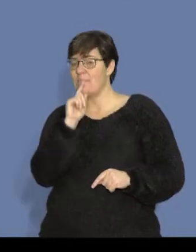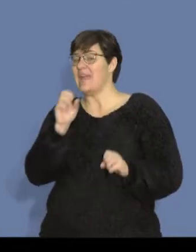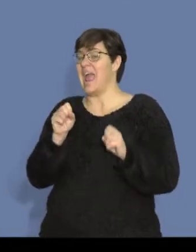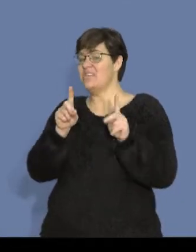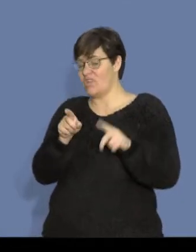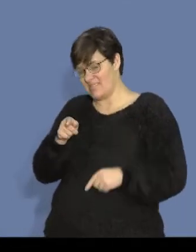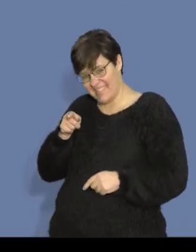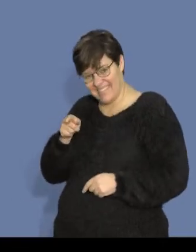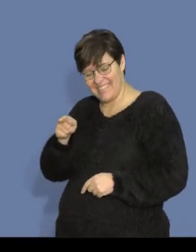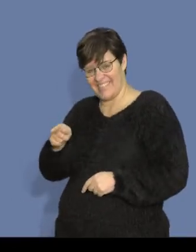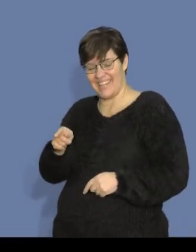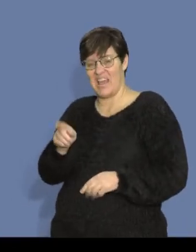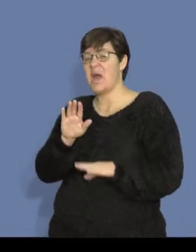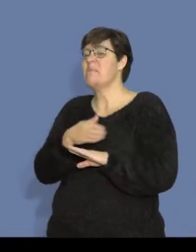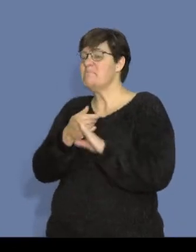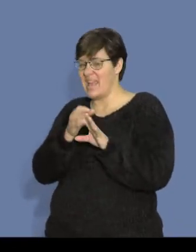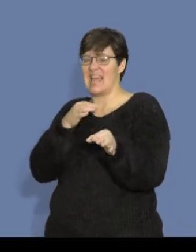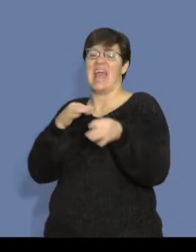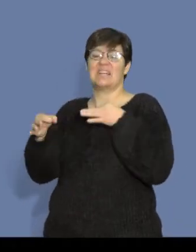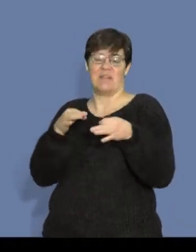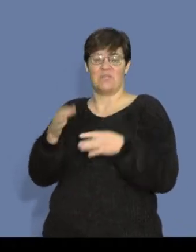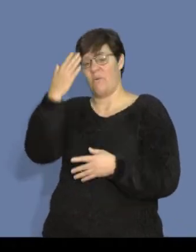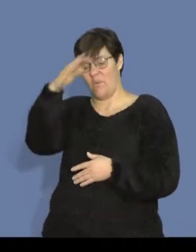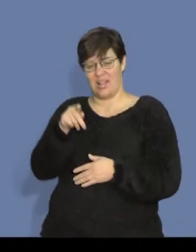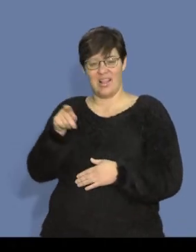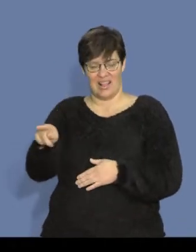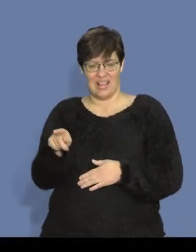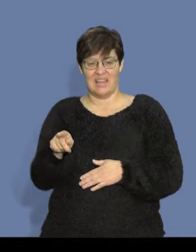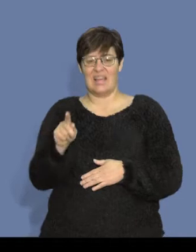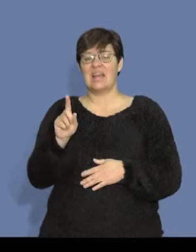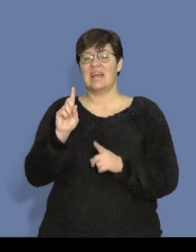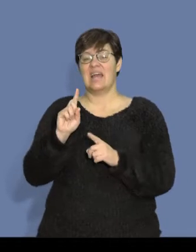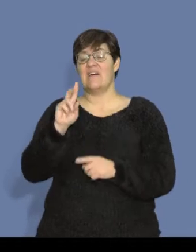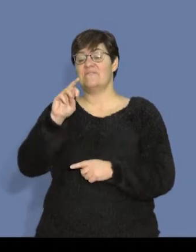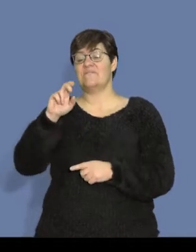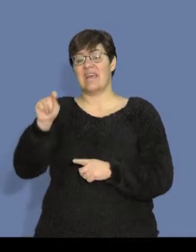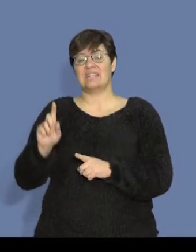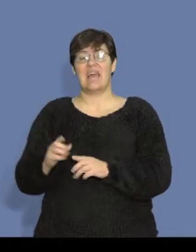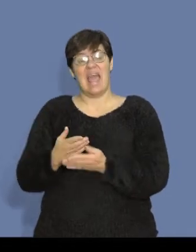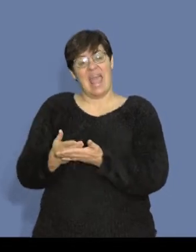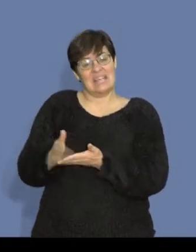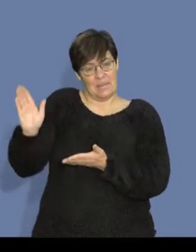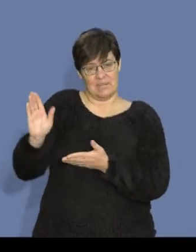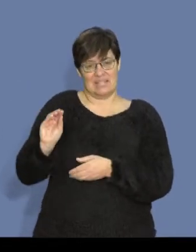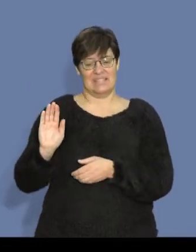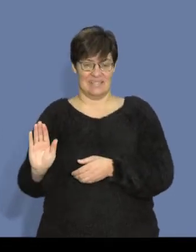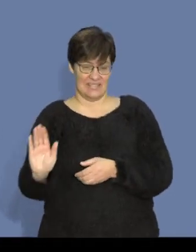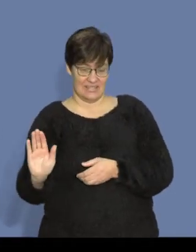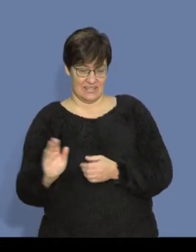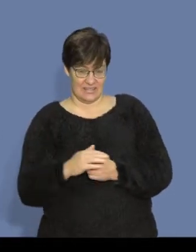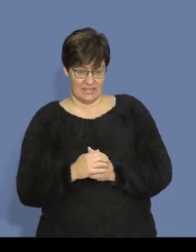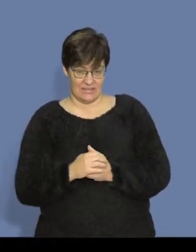look at education, based on our explanation, we know that that is a VAT exempt